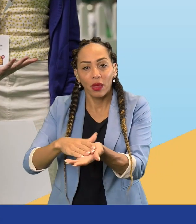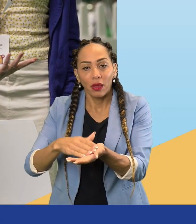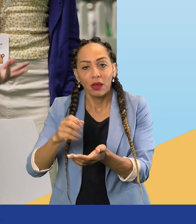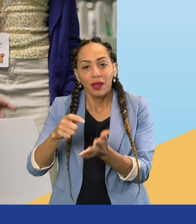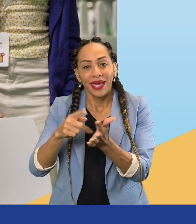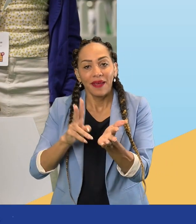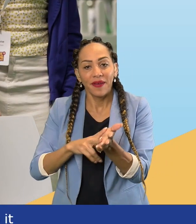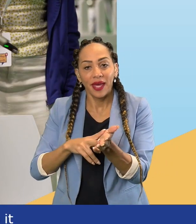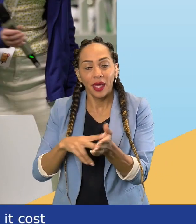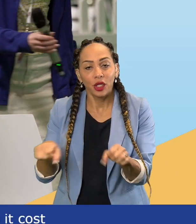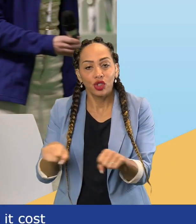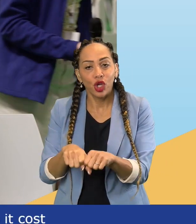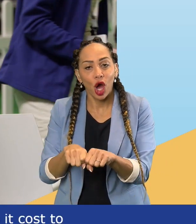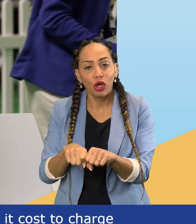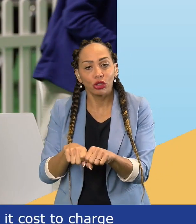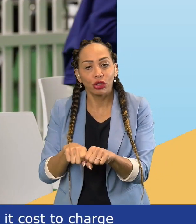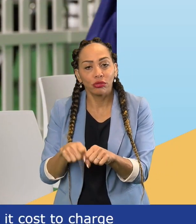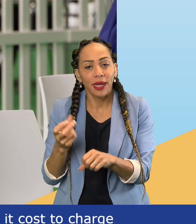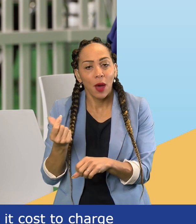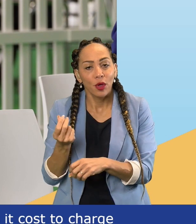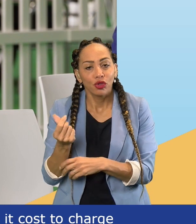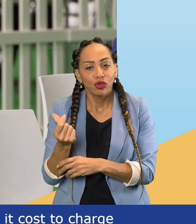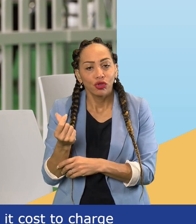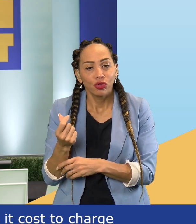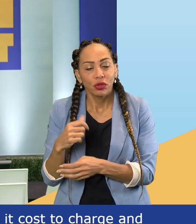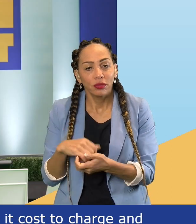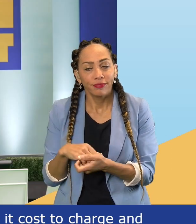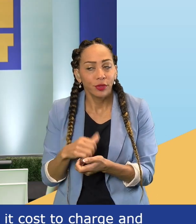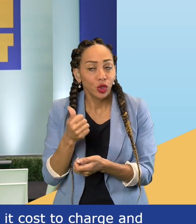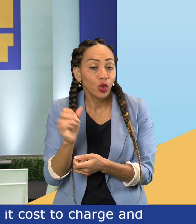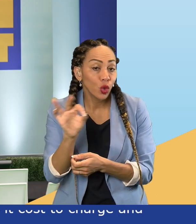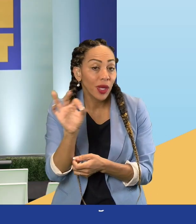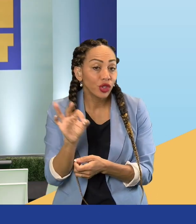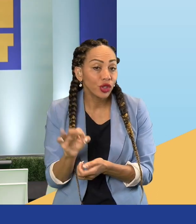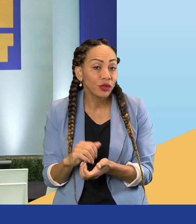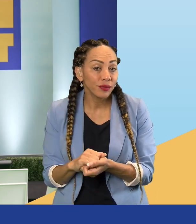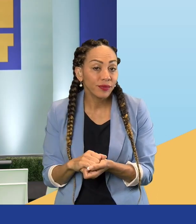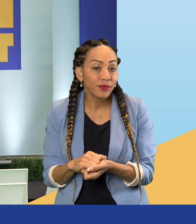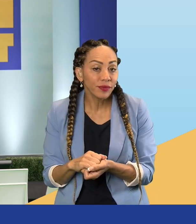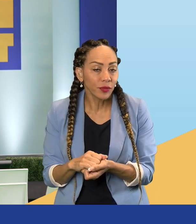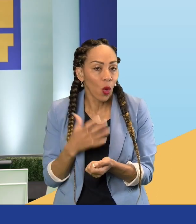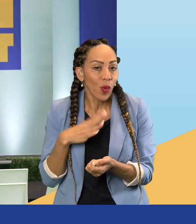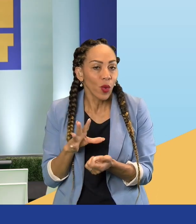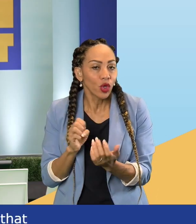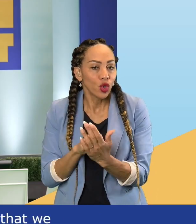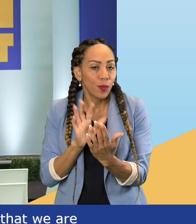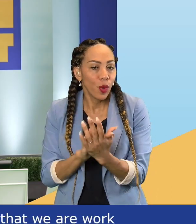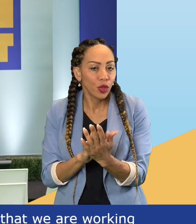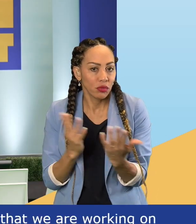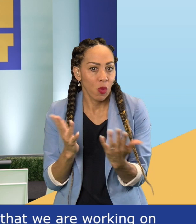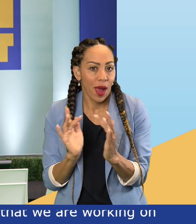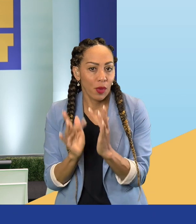electric vehicle? Yeah, that's a really, really great question. And it's something we're working on putting on the website to make it a bit more easy